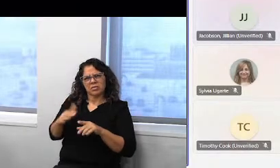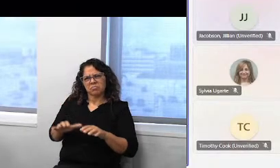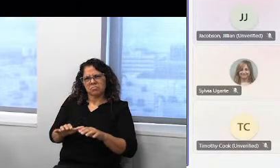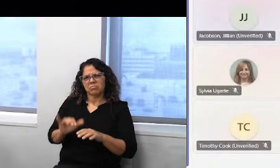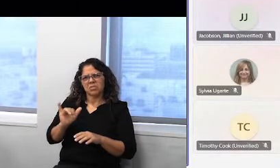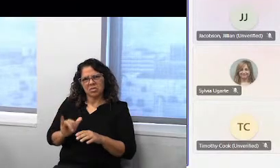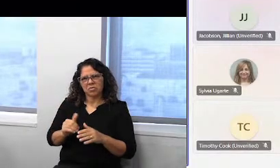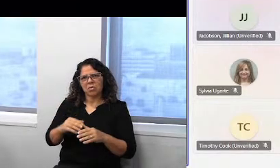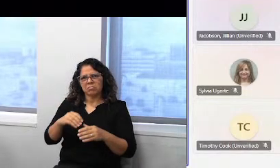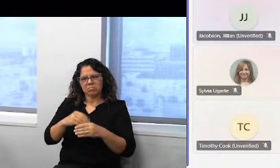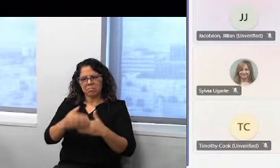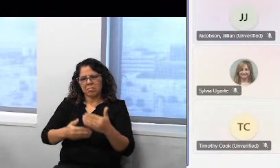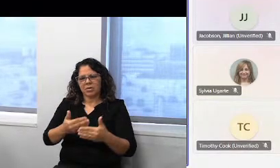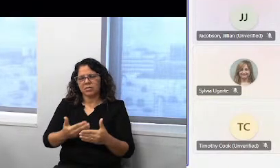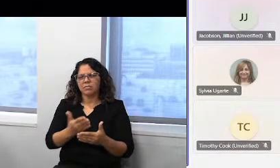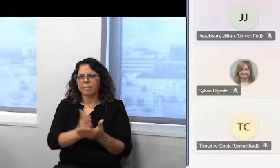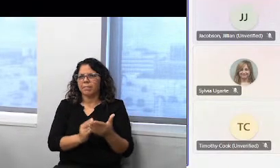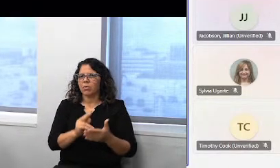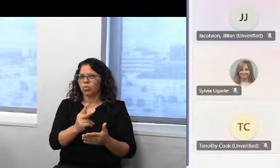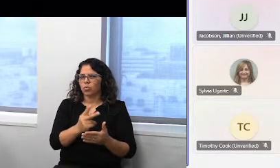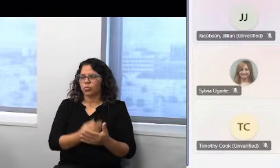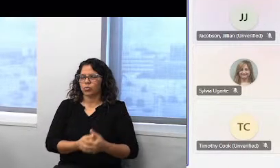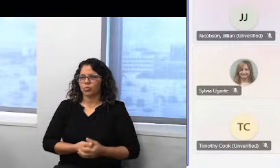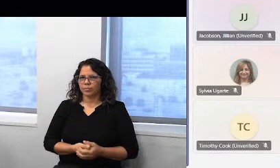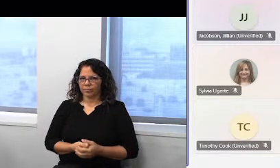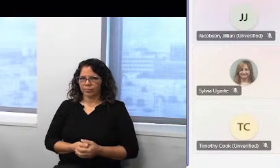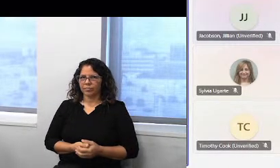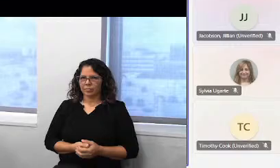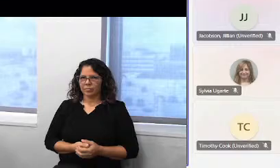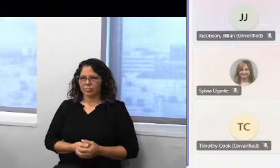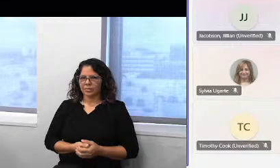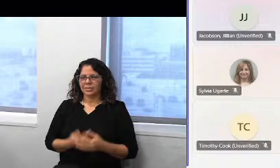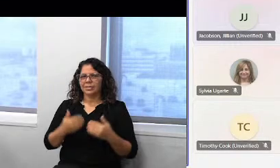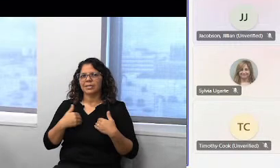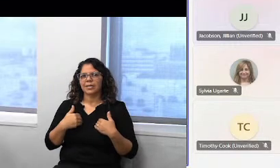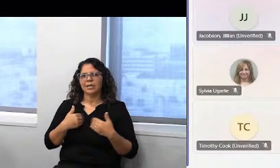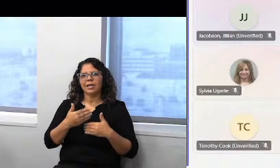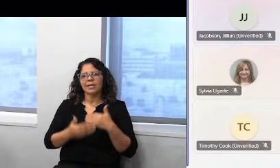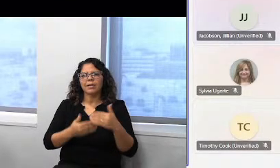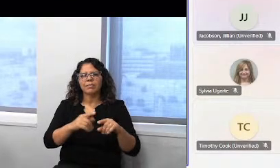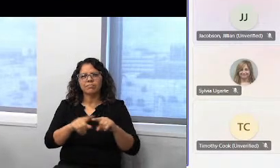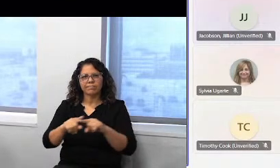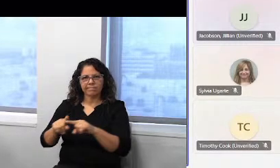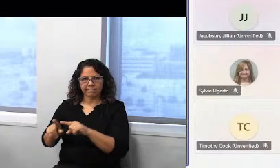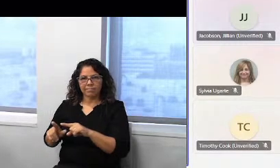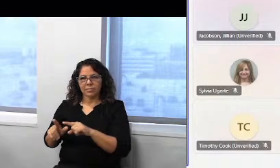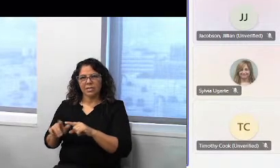2. They are in different stages, so it's a little hard. Some of them we don't have a